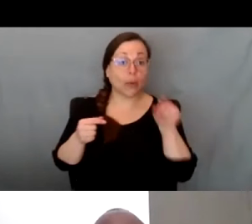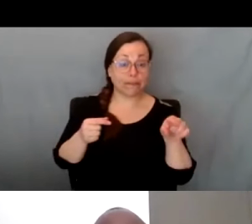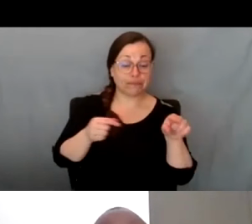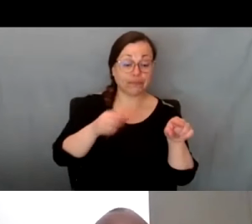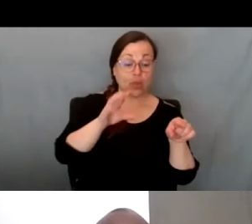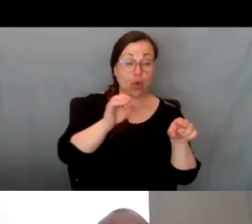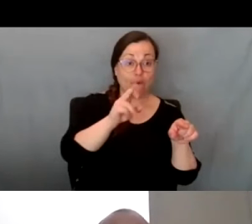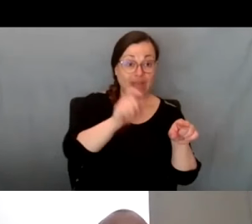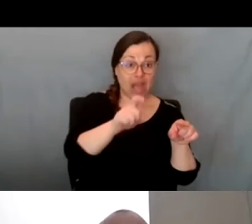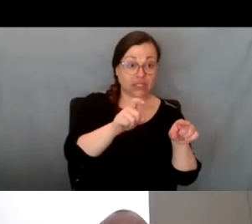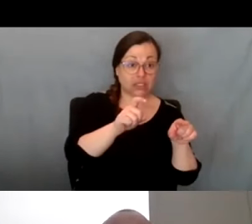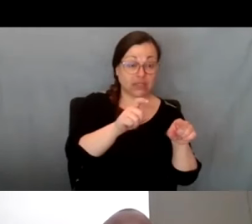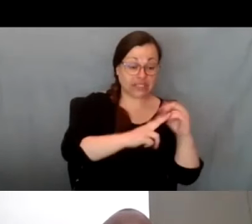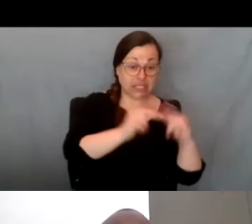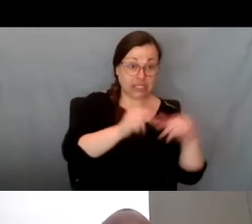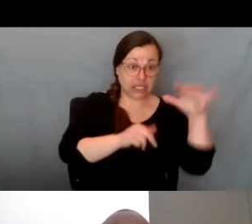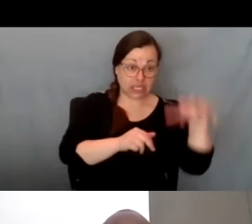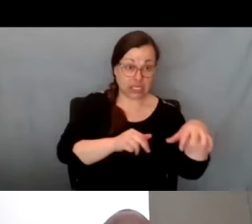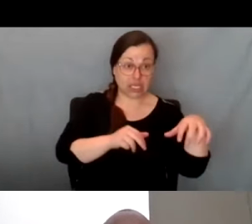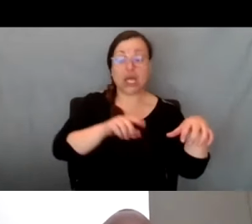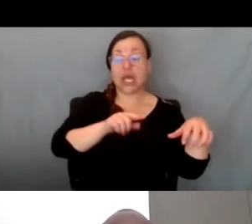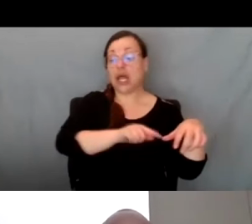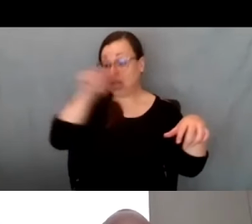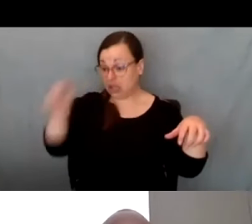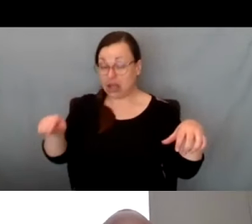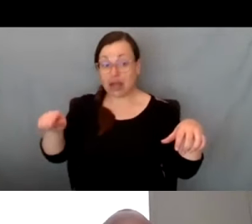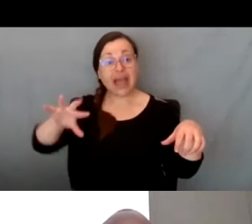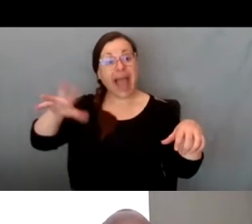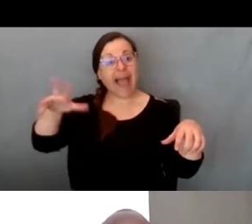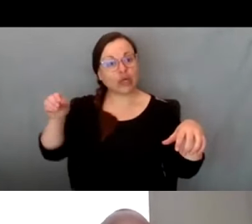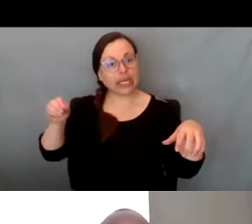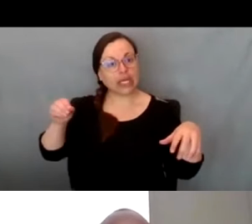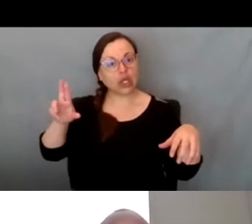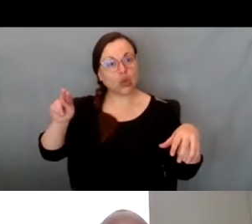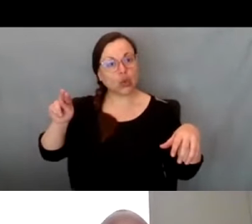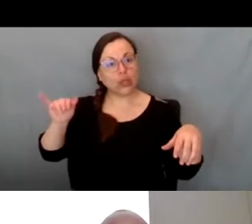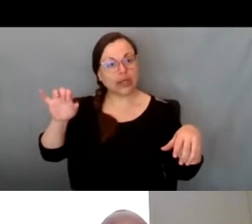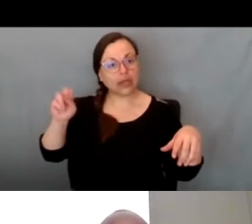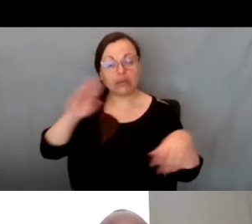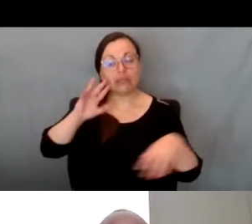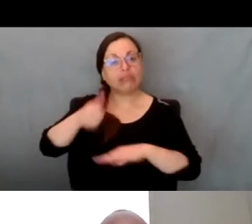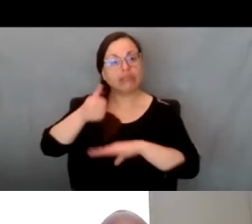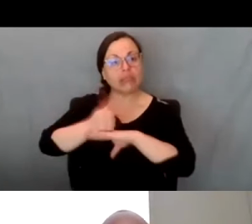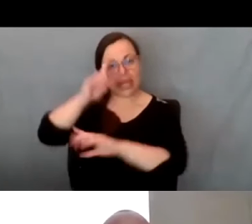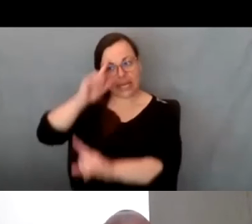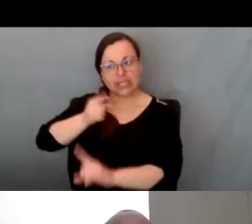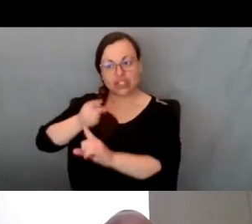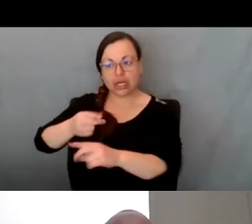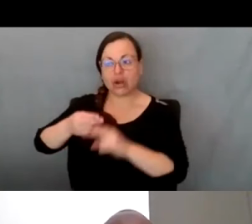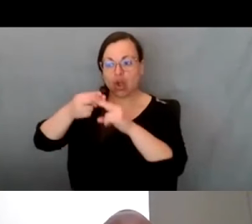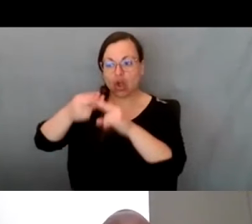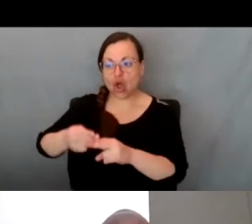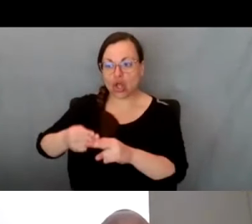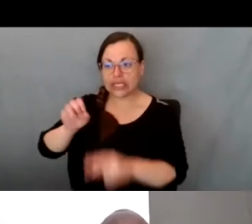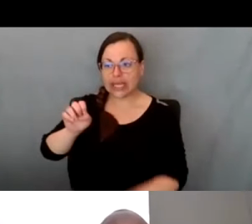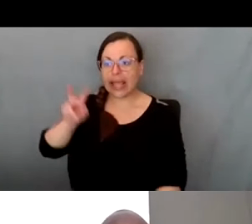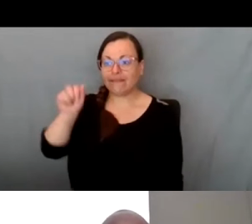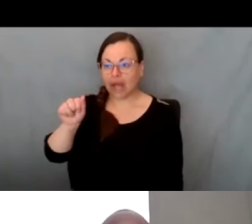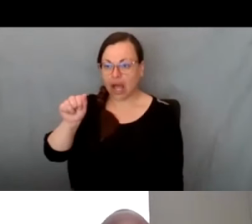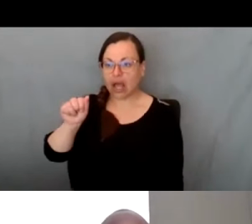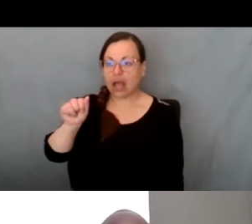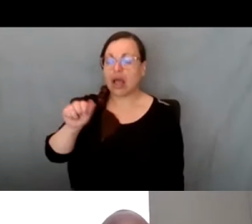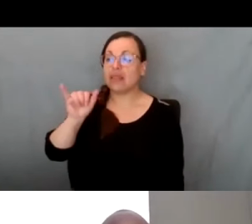African Union has launched also an initiative called AVAP, which is the African